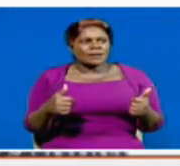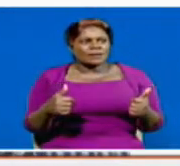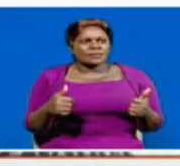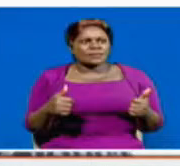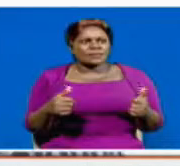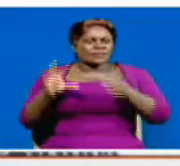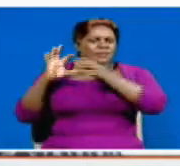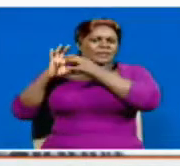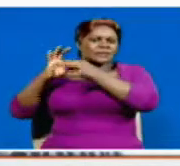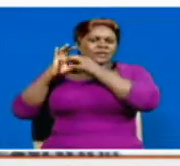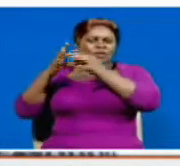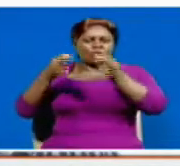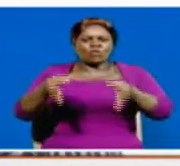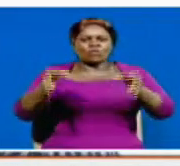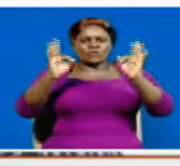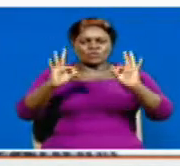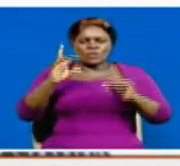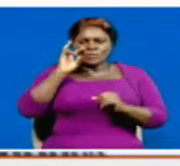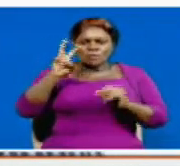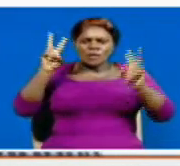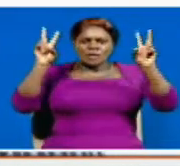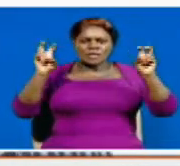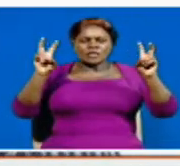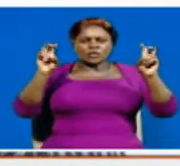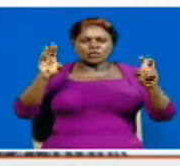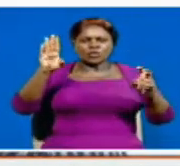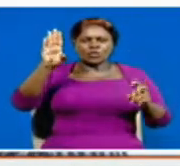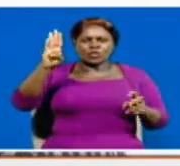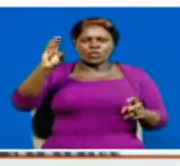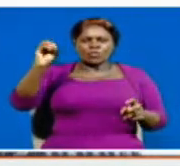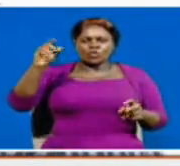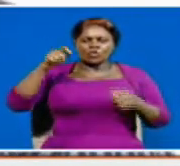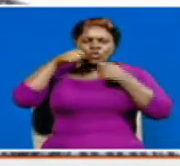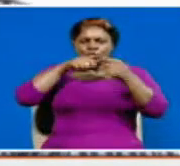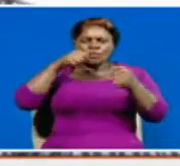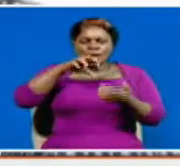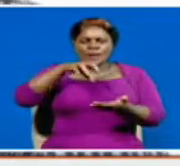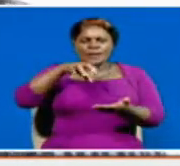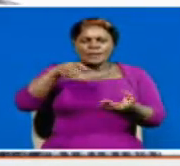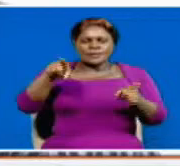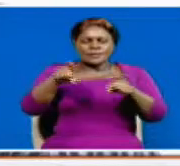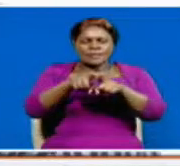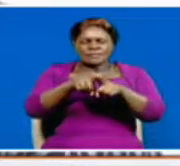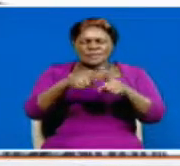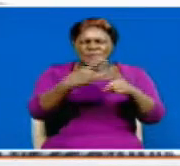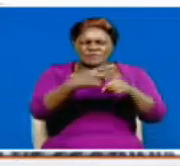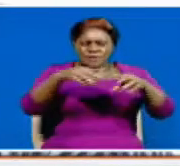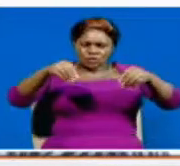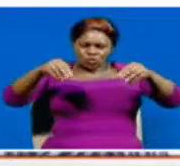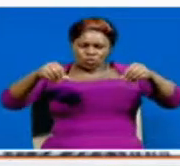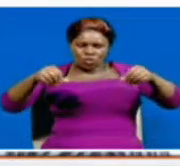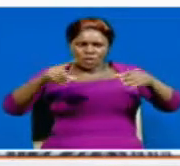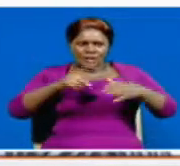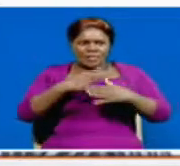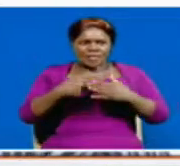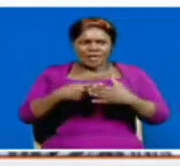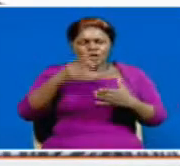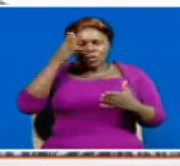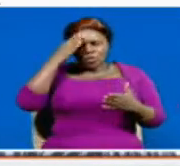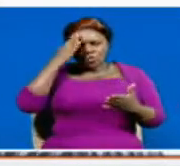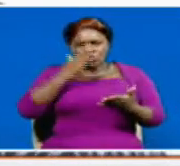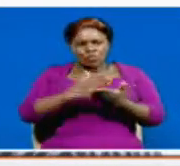agriculture officers checking on this issue of sugarcane, checking on the soil and so on, and then making sure